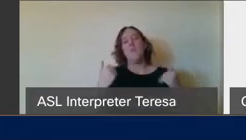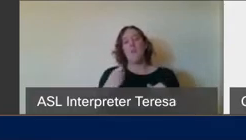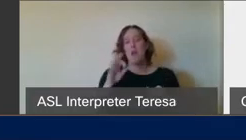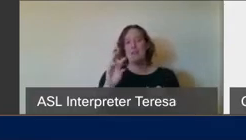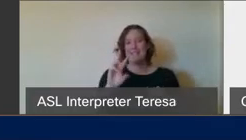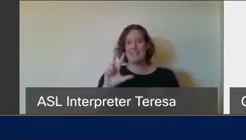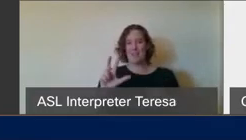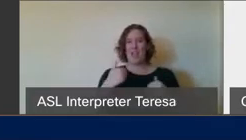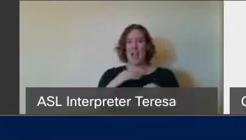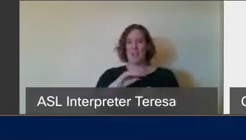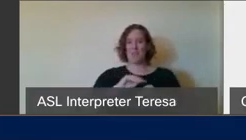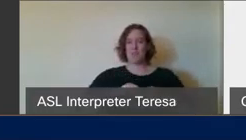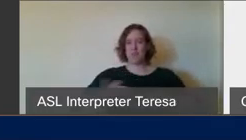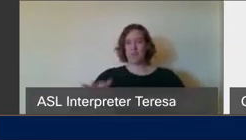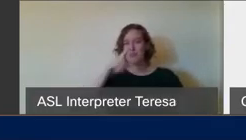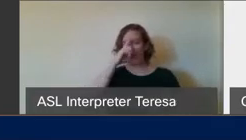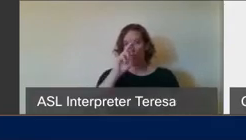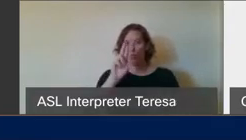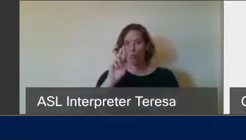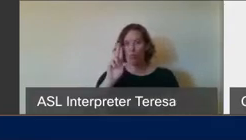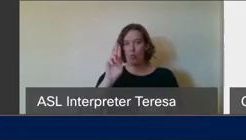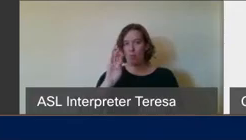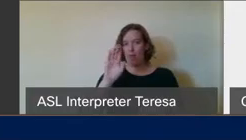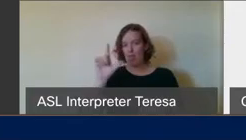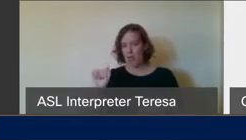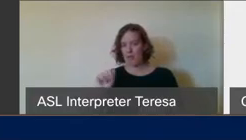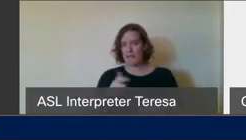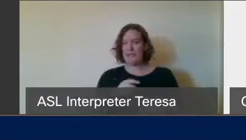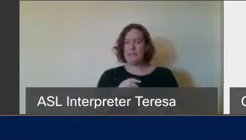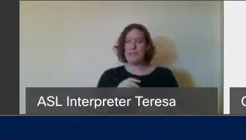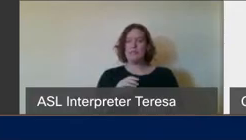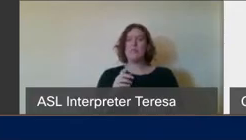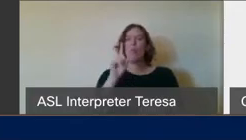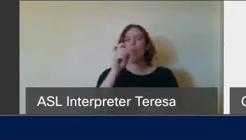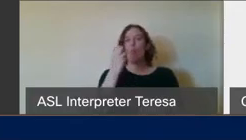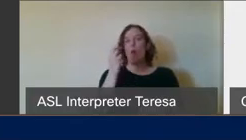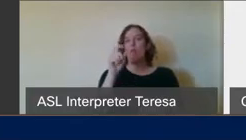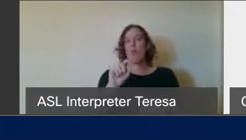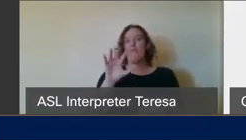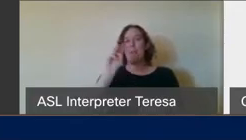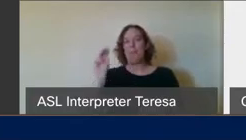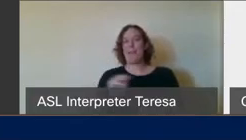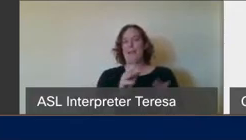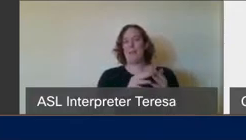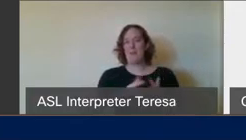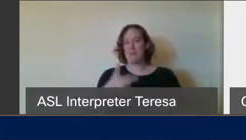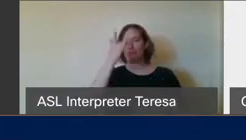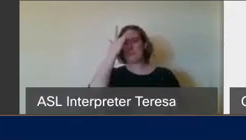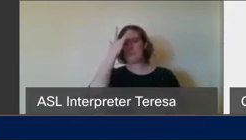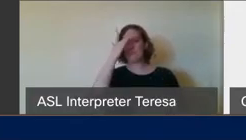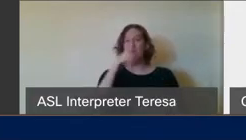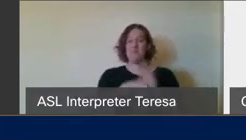measles infected 12.5 million Americans, killed 2,000 babies, and caused 11,000